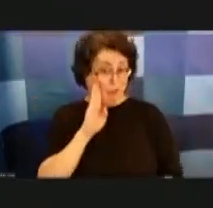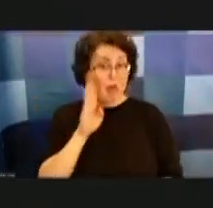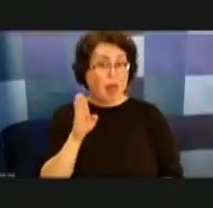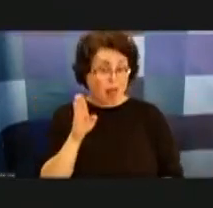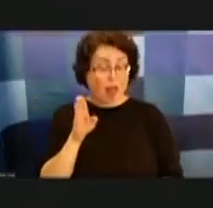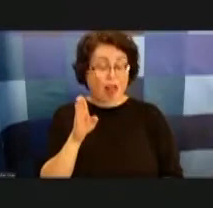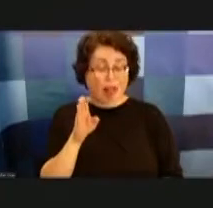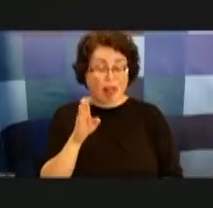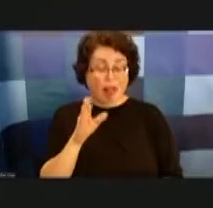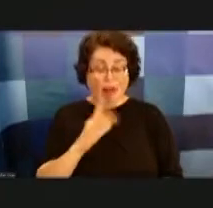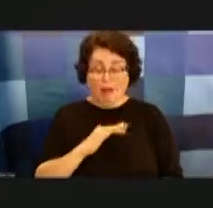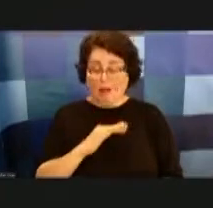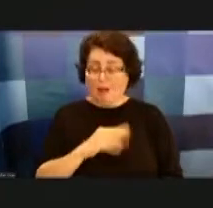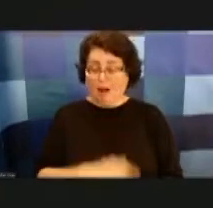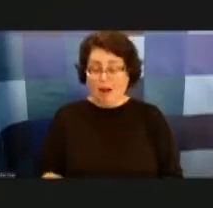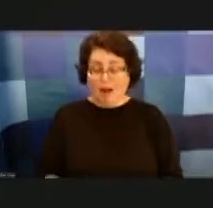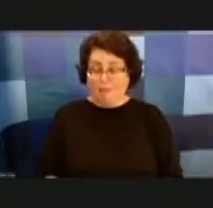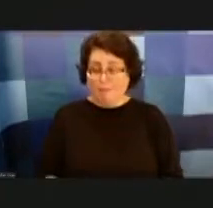um